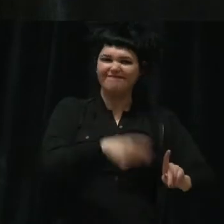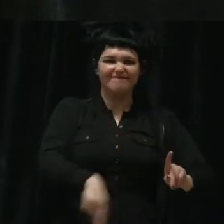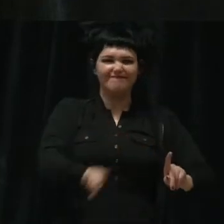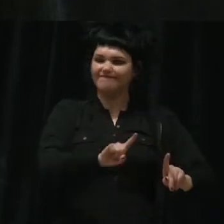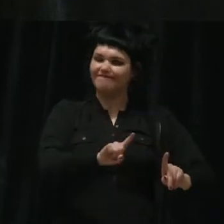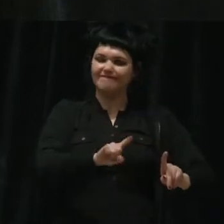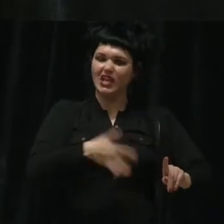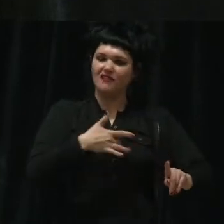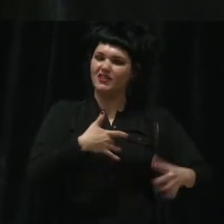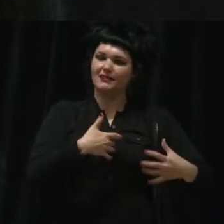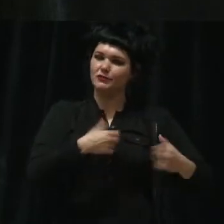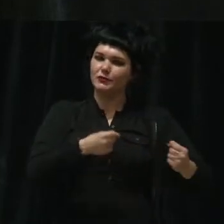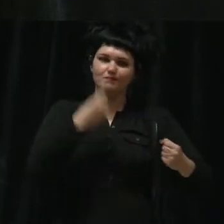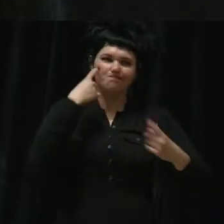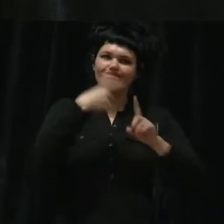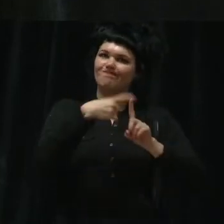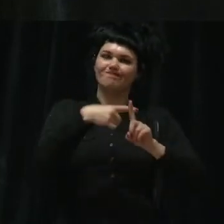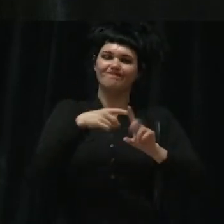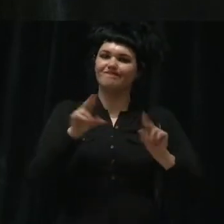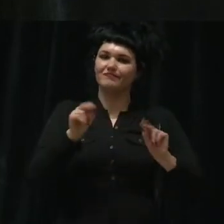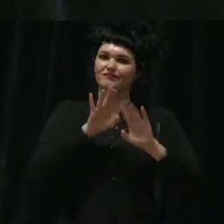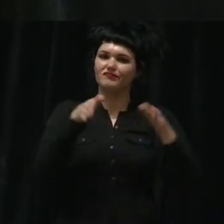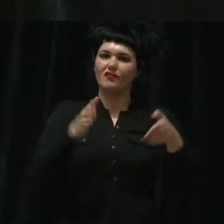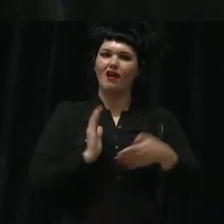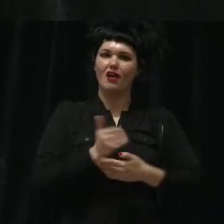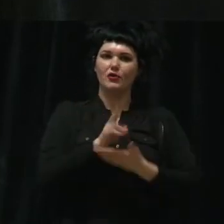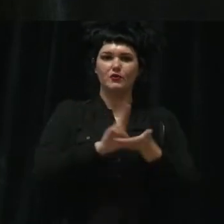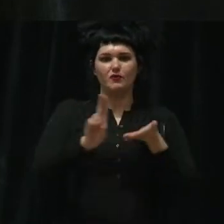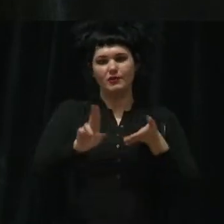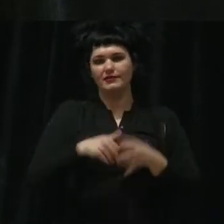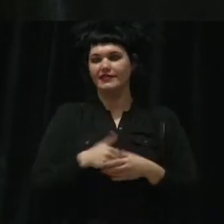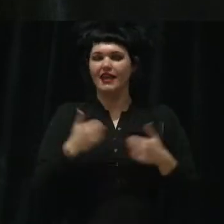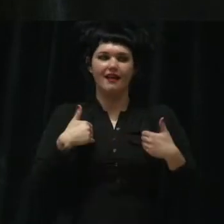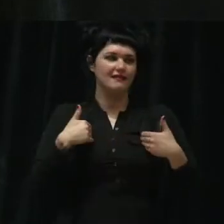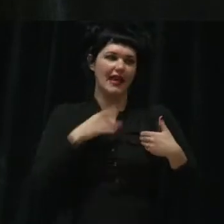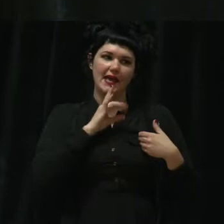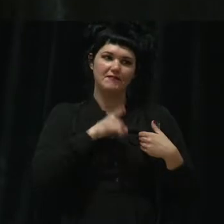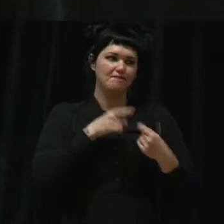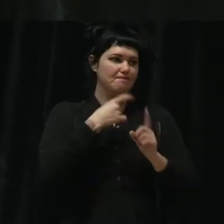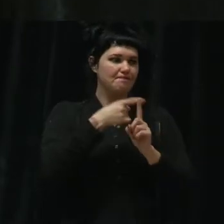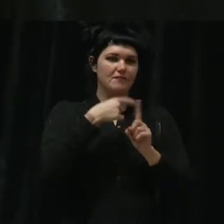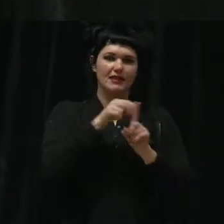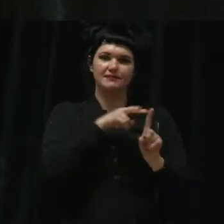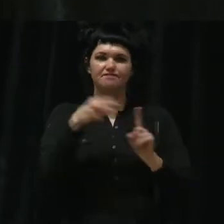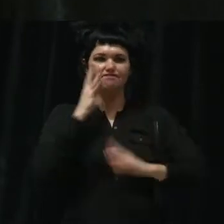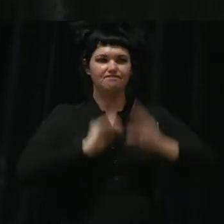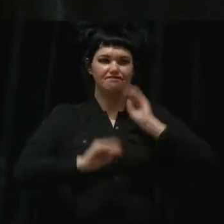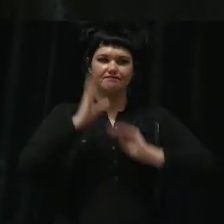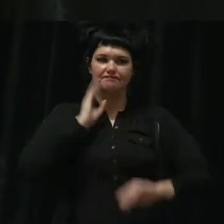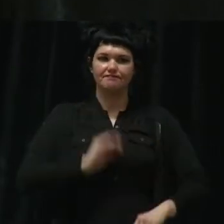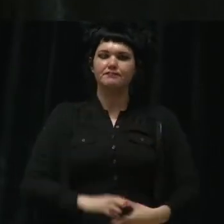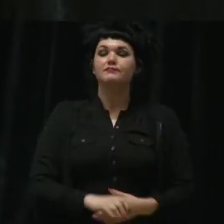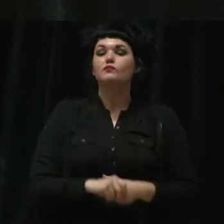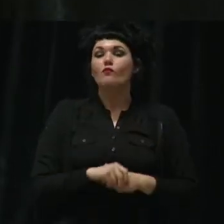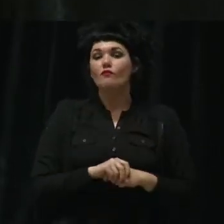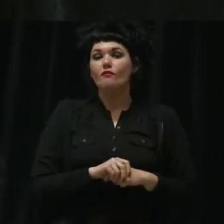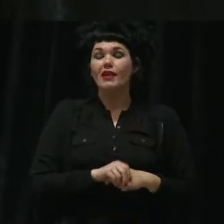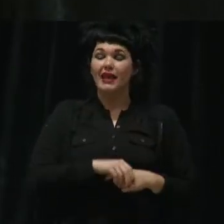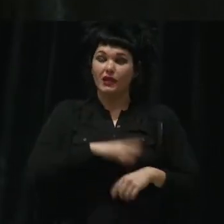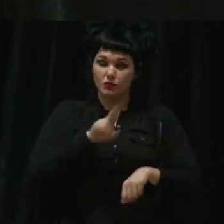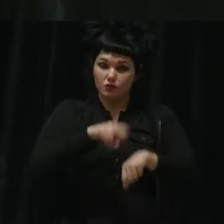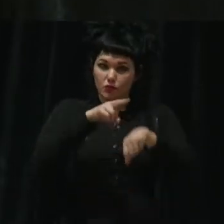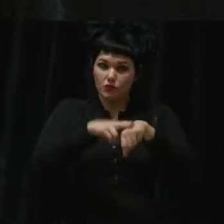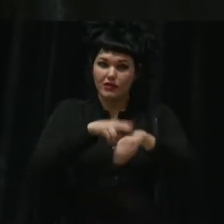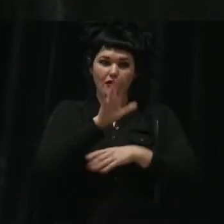feel as strongly and as positively towards the university or have as positive a set of experiences as those. And usually